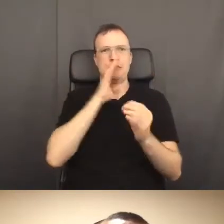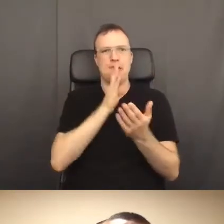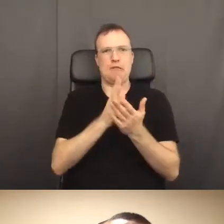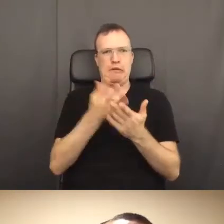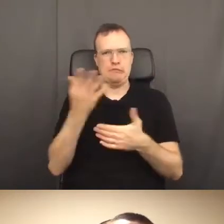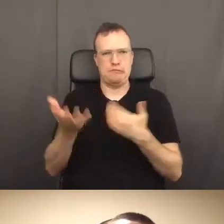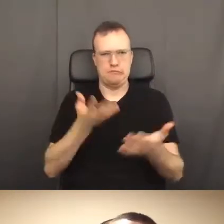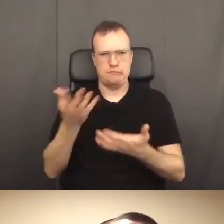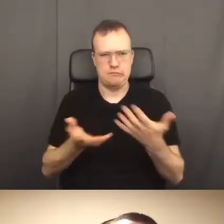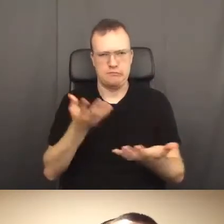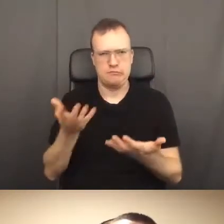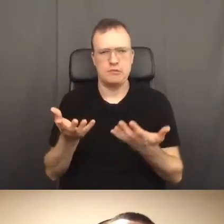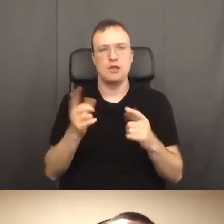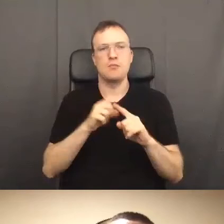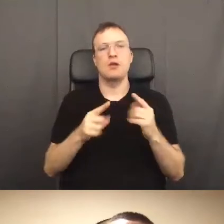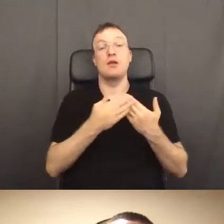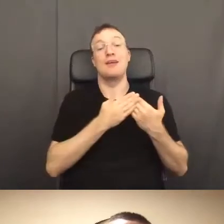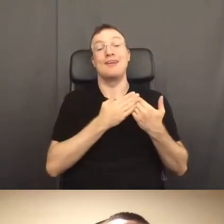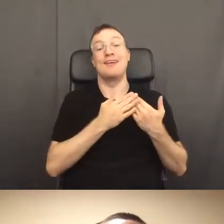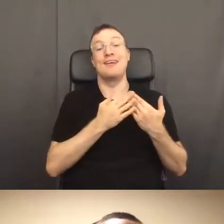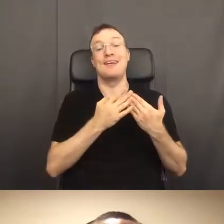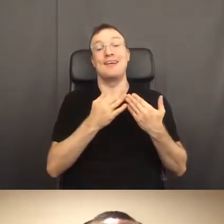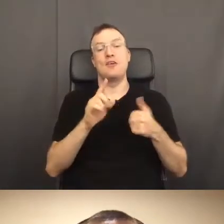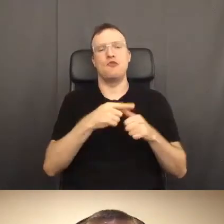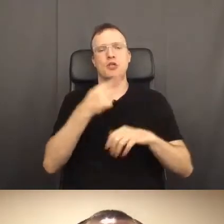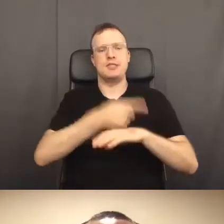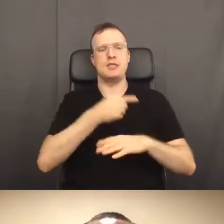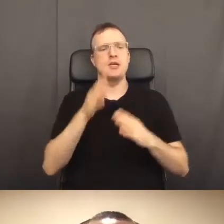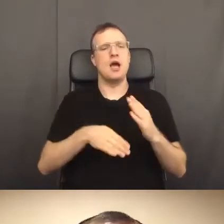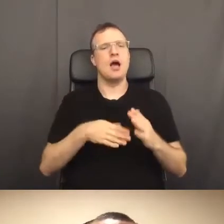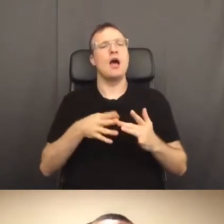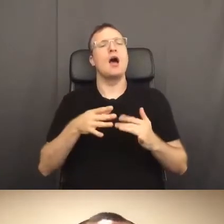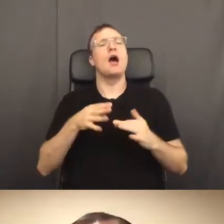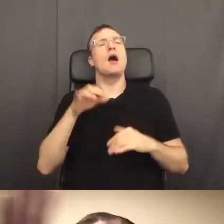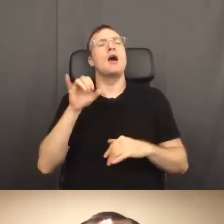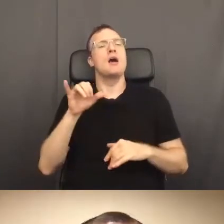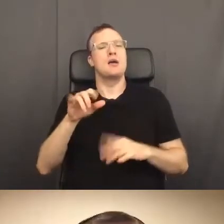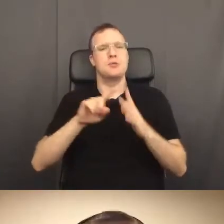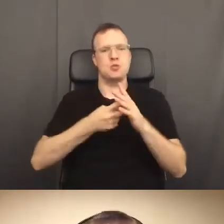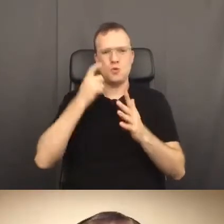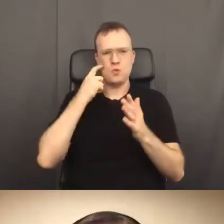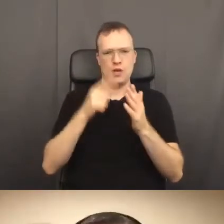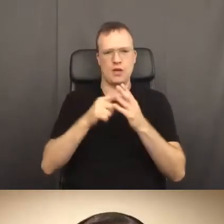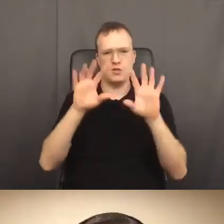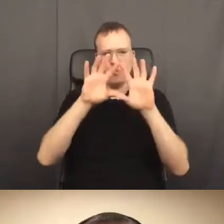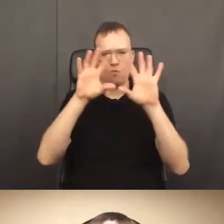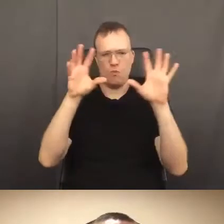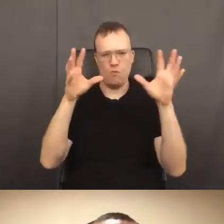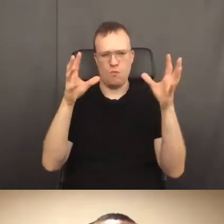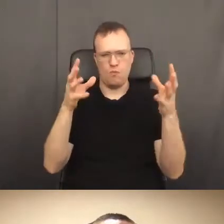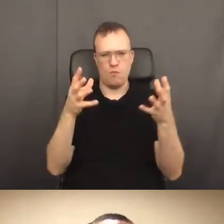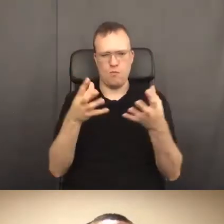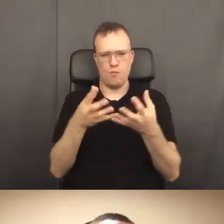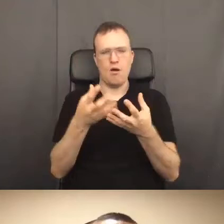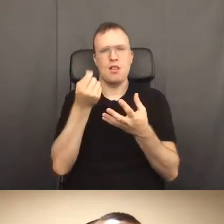but towards the end of the first day, I was starting to see the world a little bit, a glimpse of